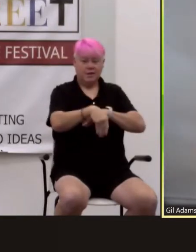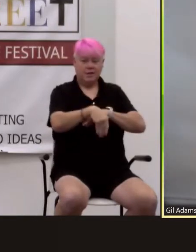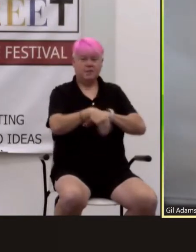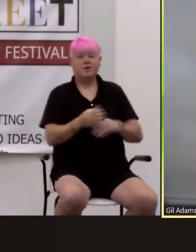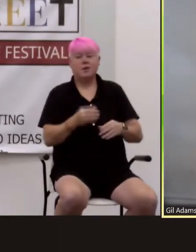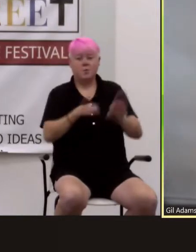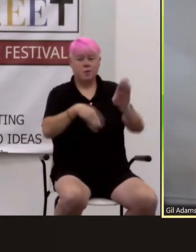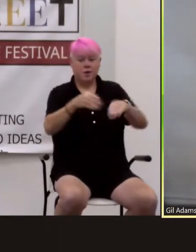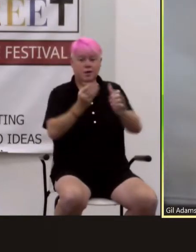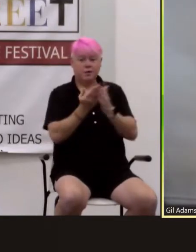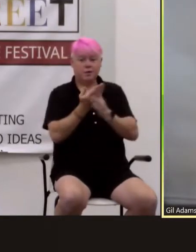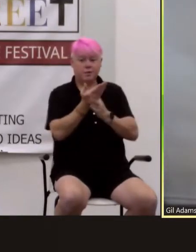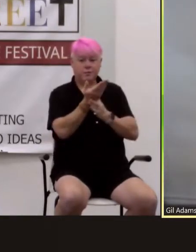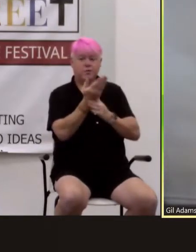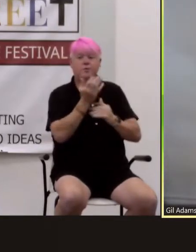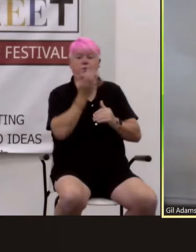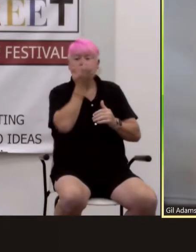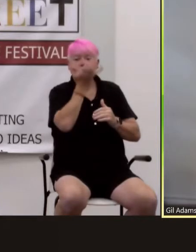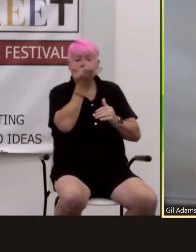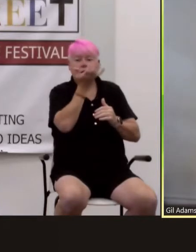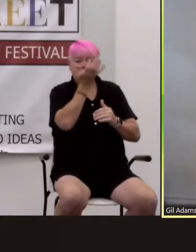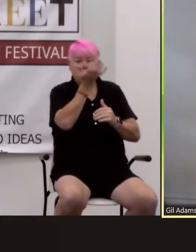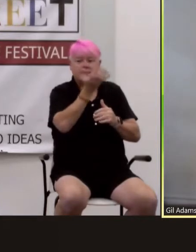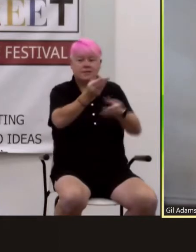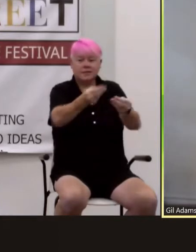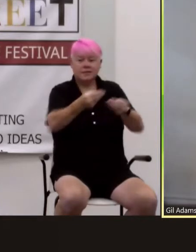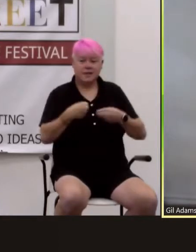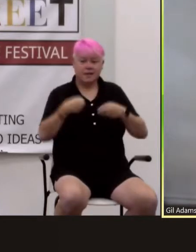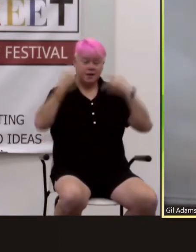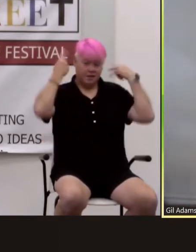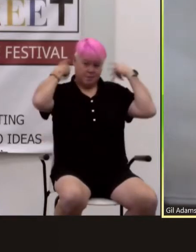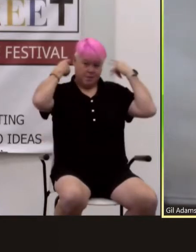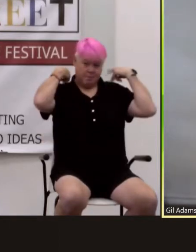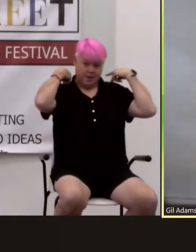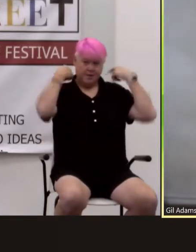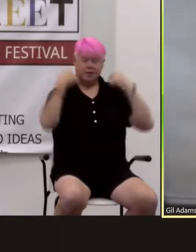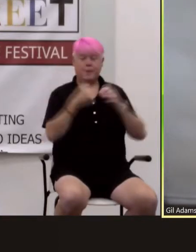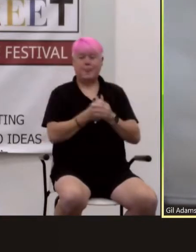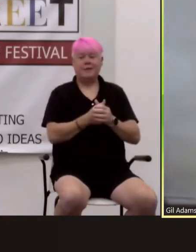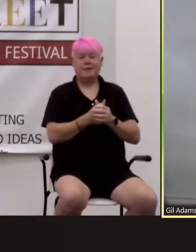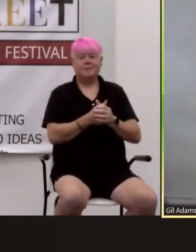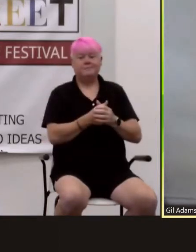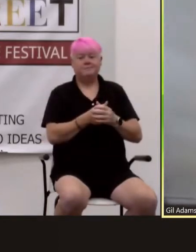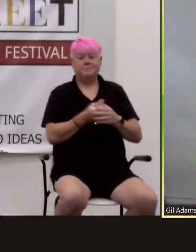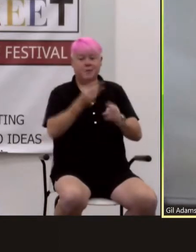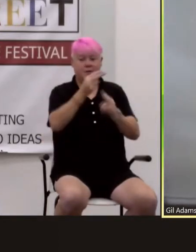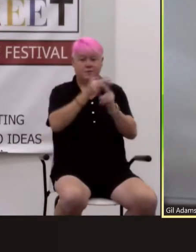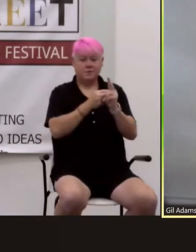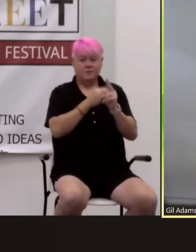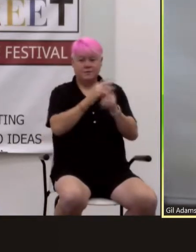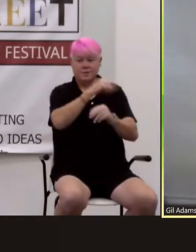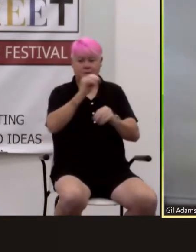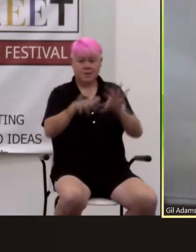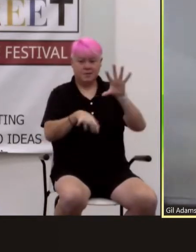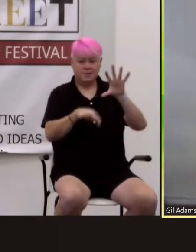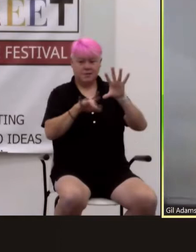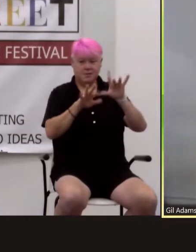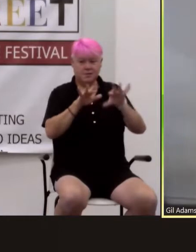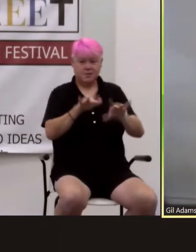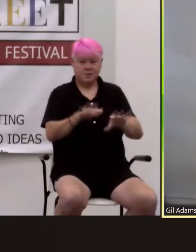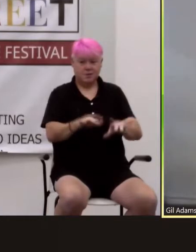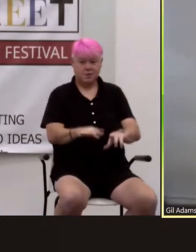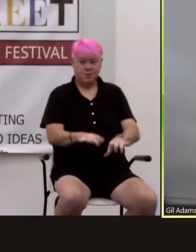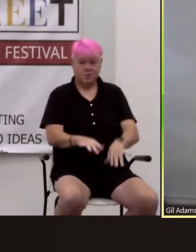He was alone and carried his meager belongings on his back. It was November, and snow clung to the hollows and